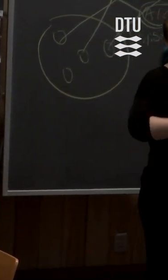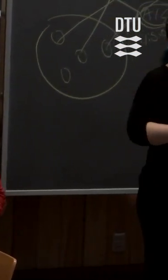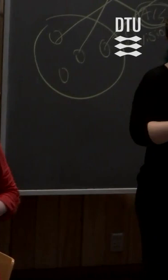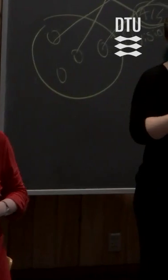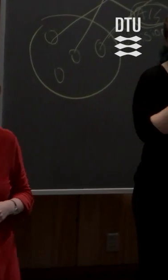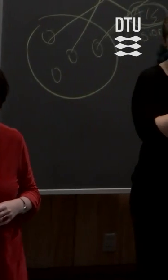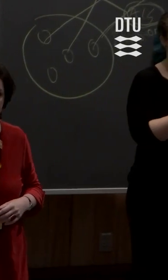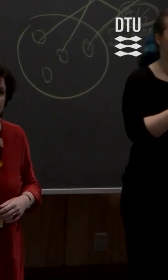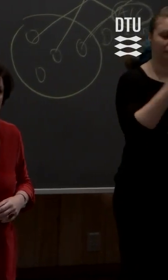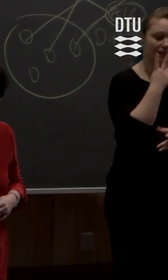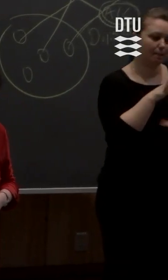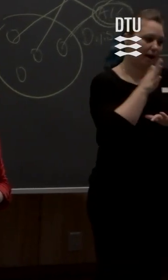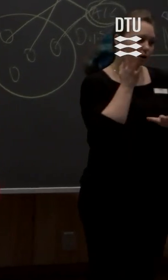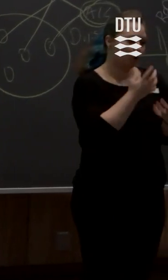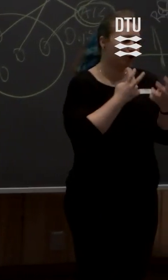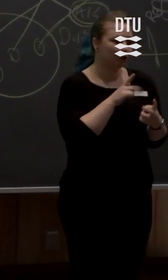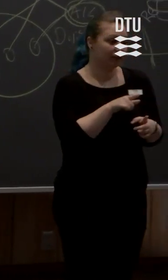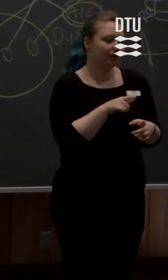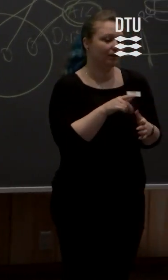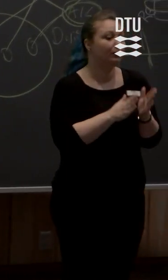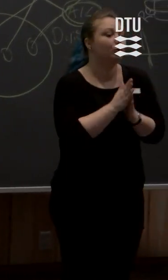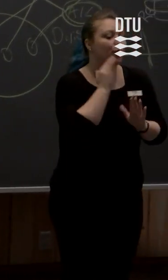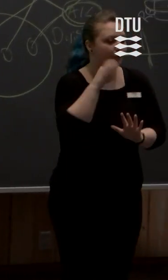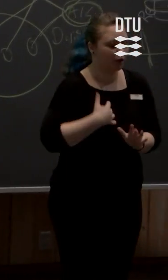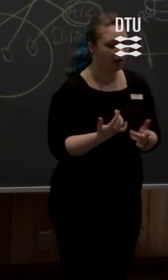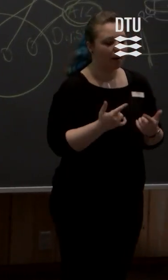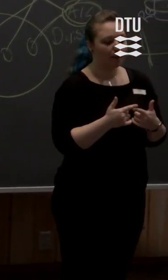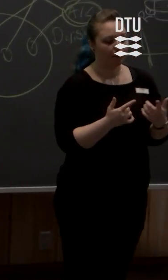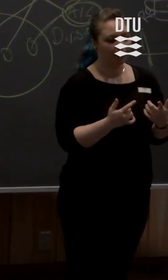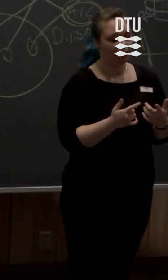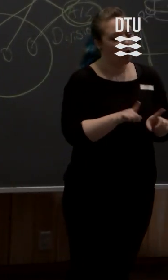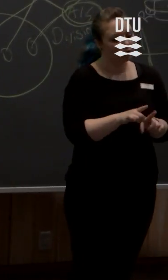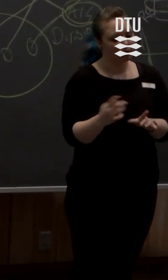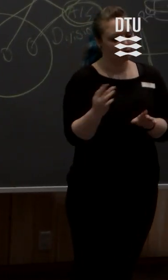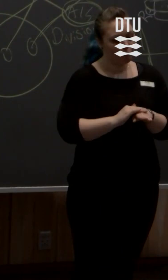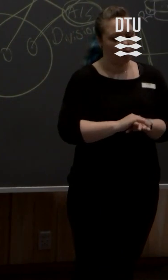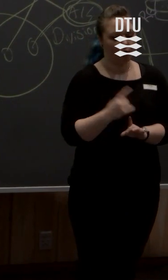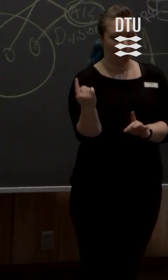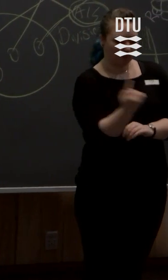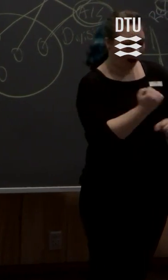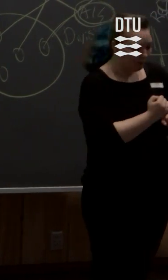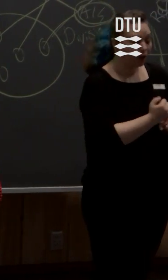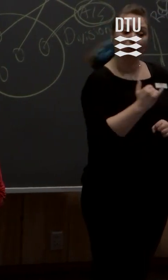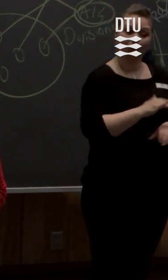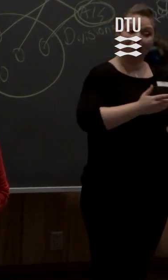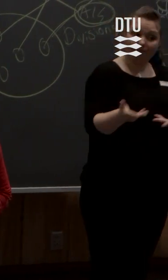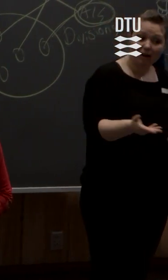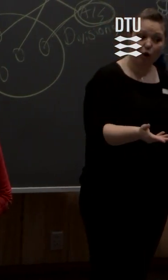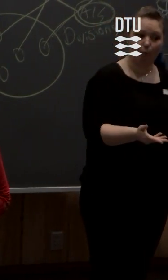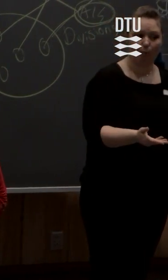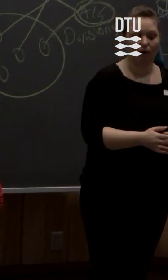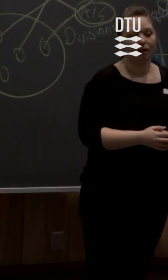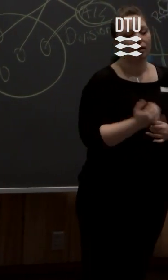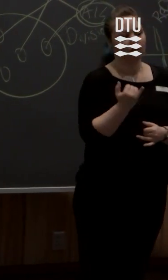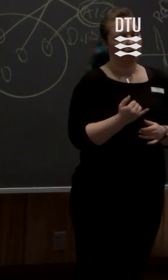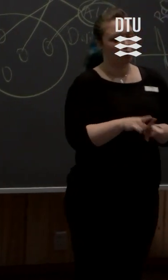and surveys around the world, and feeling that when you come in, you're welcomed. And the final part is then the